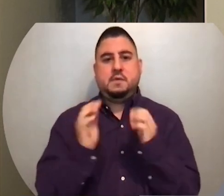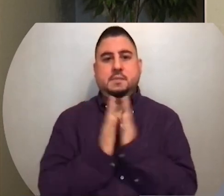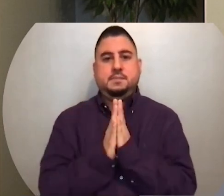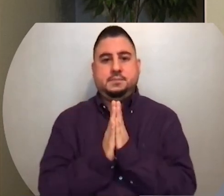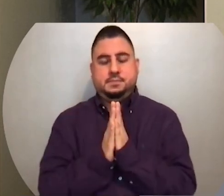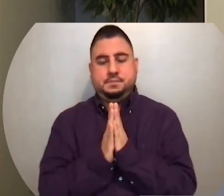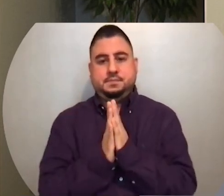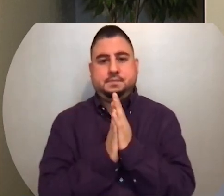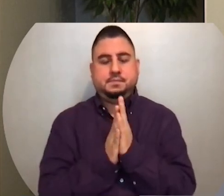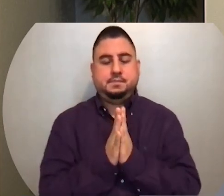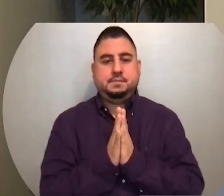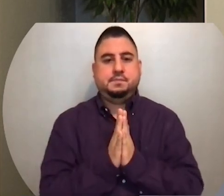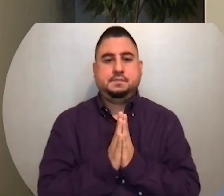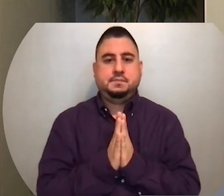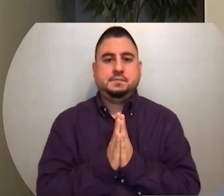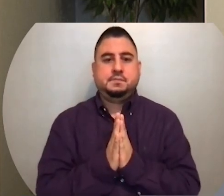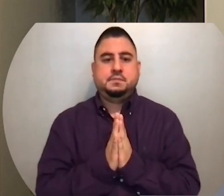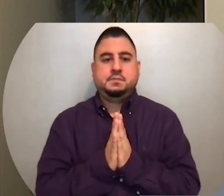life.